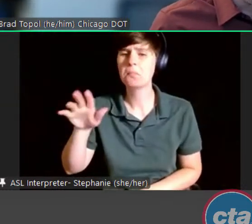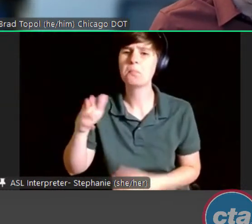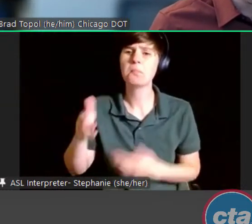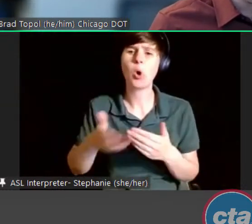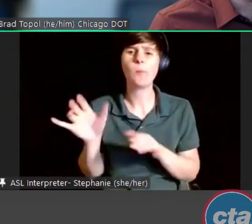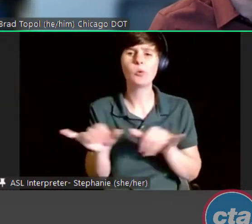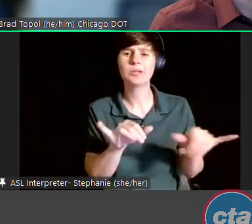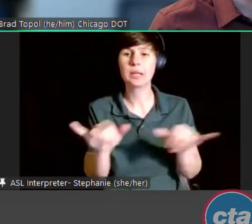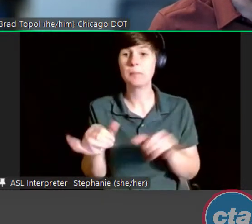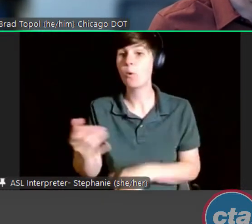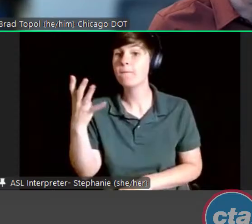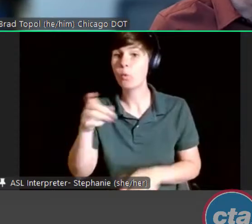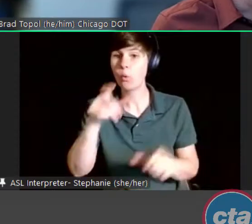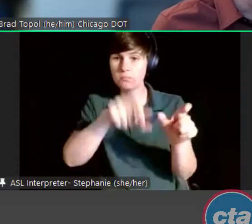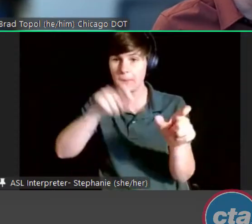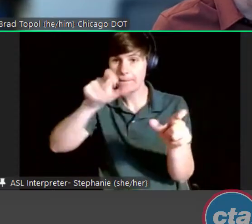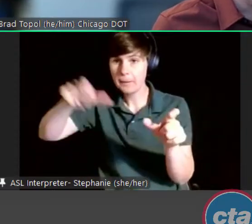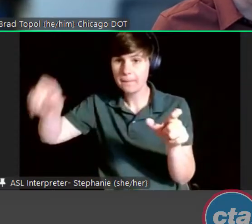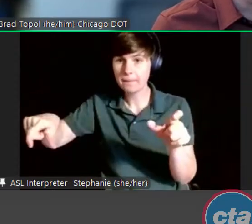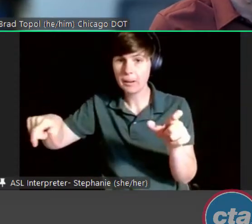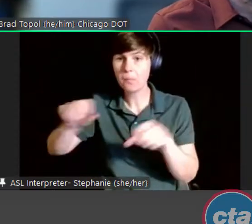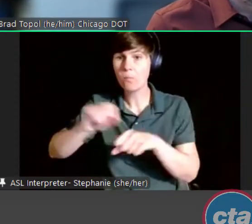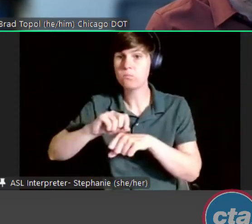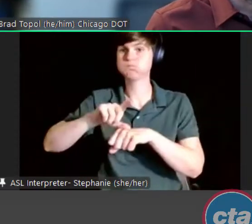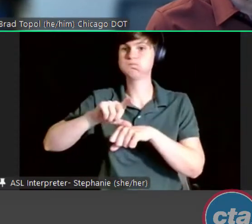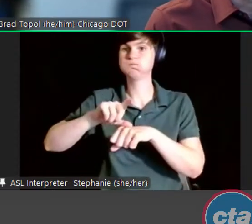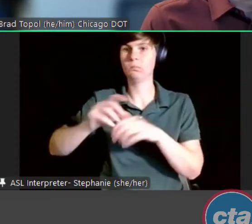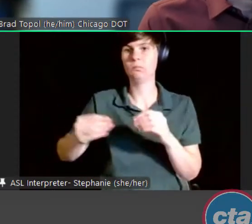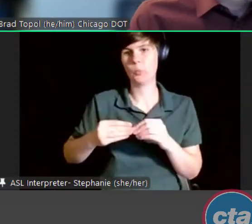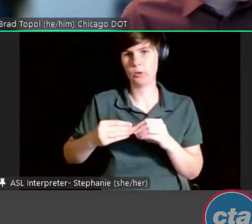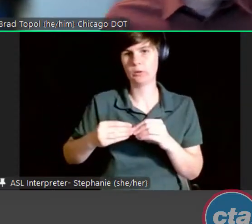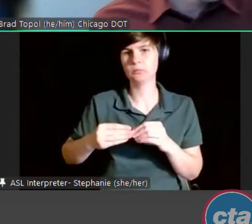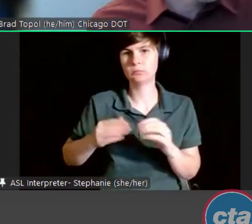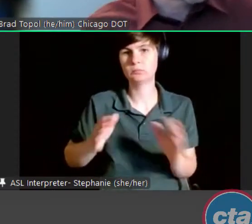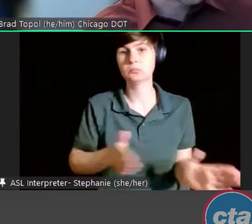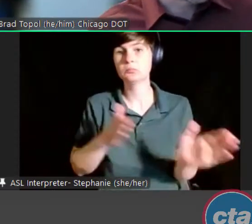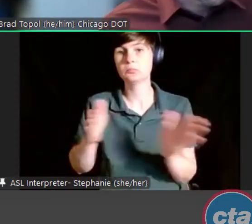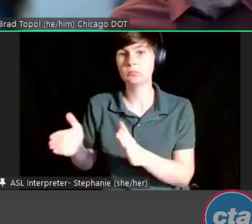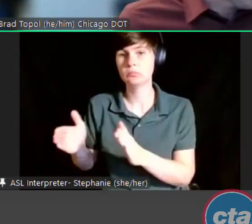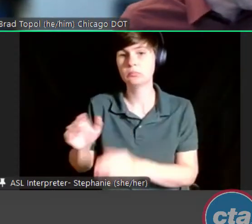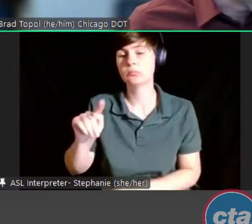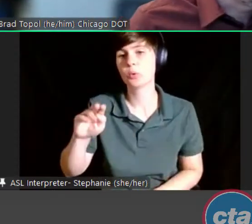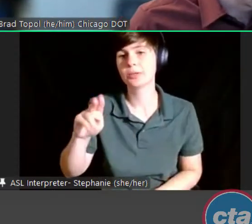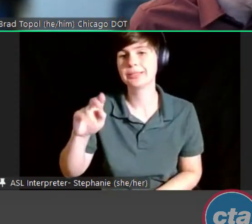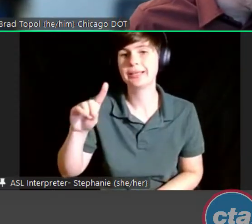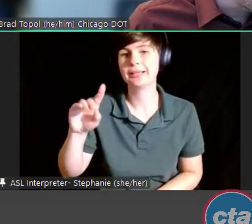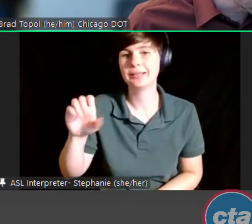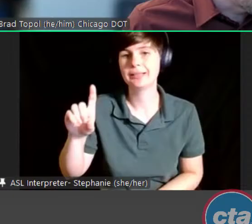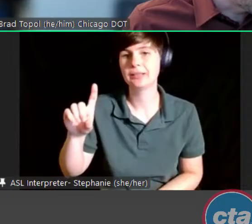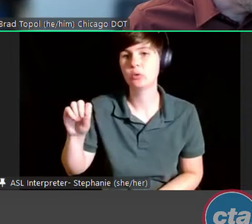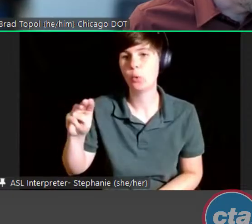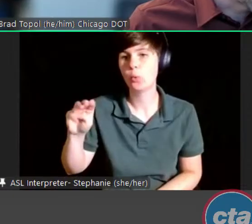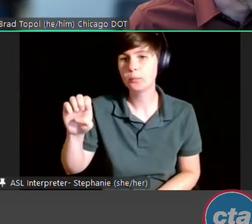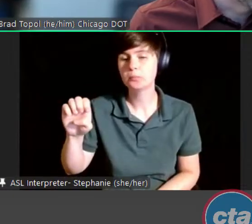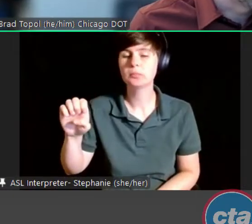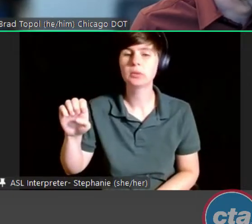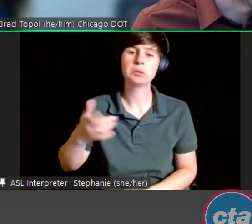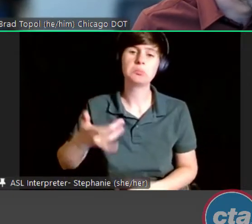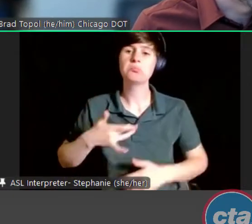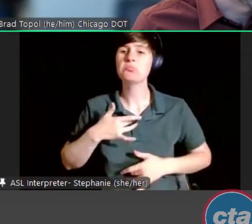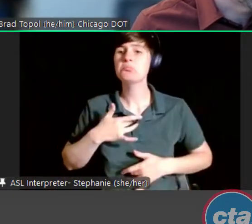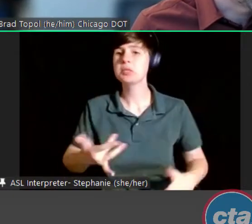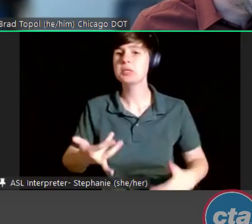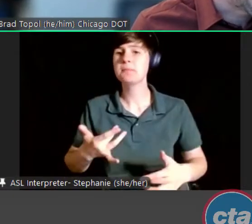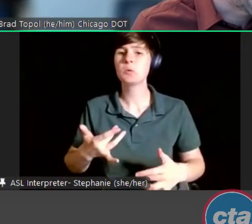4 bars per segment that are slightly more raised. And then we have a truncated dome, which is the typical